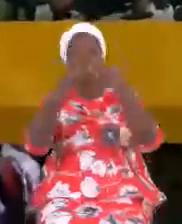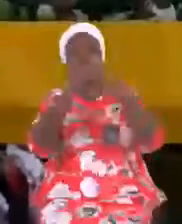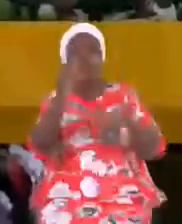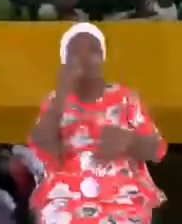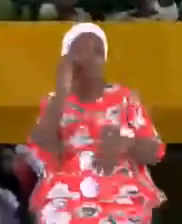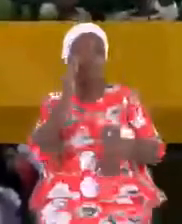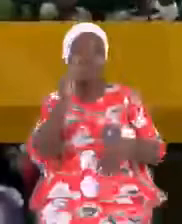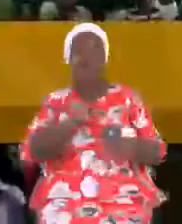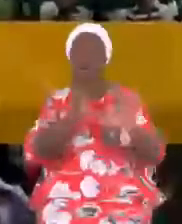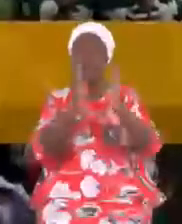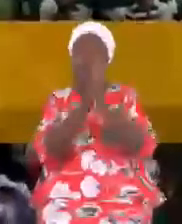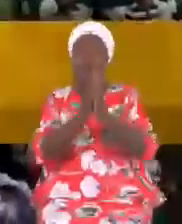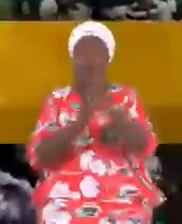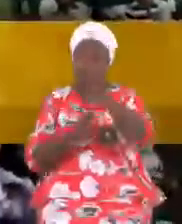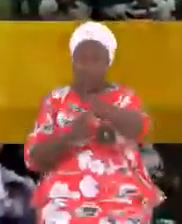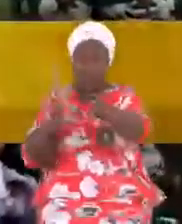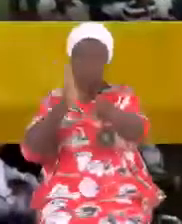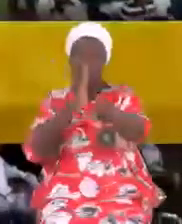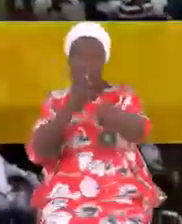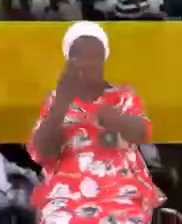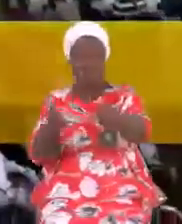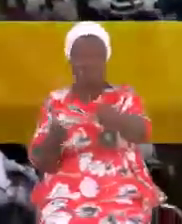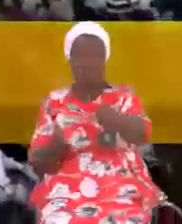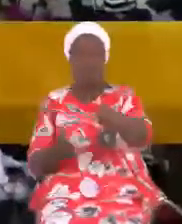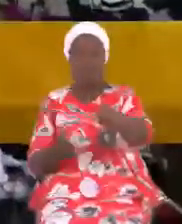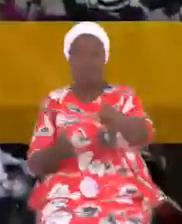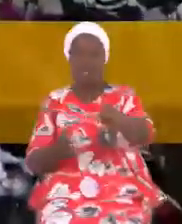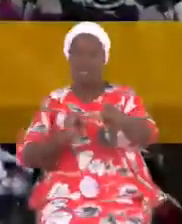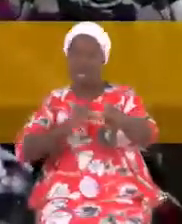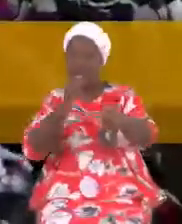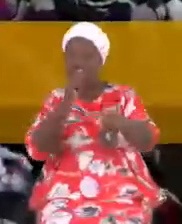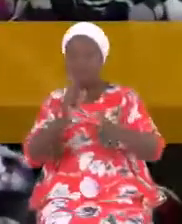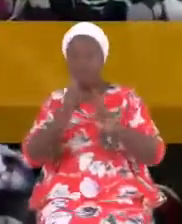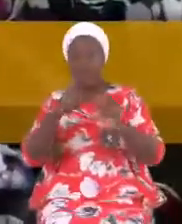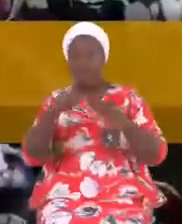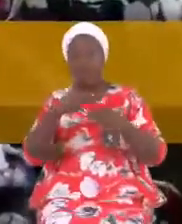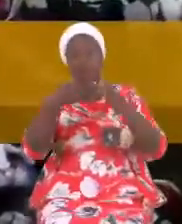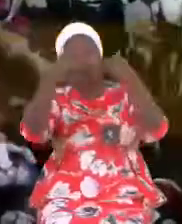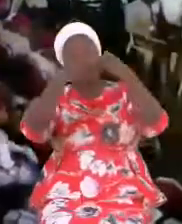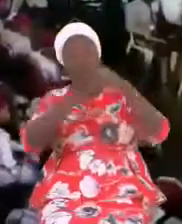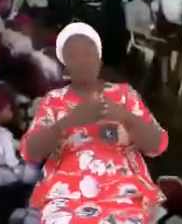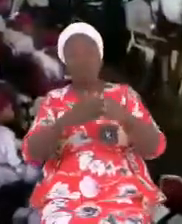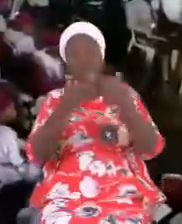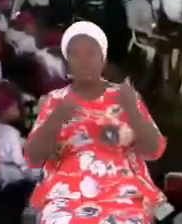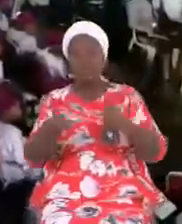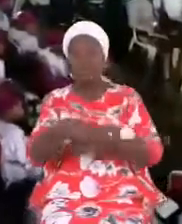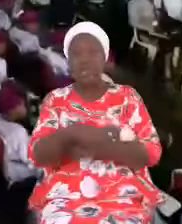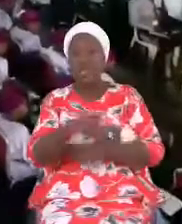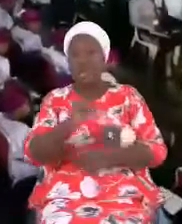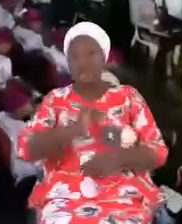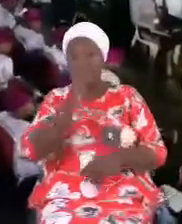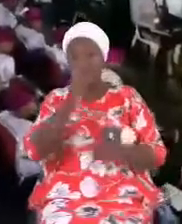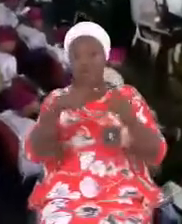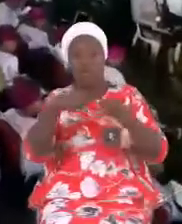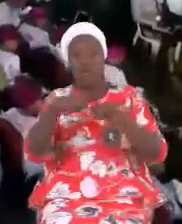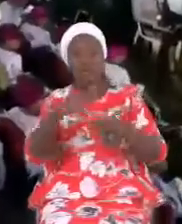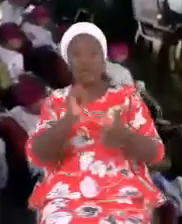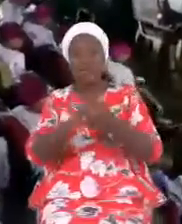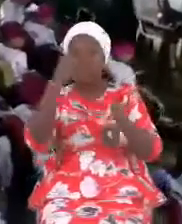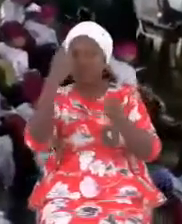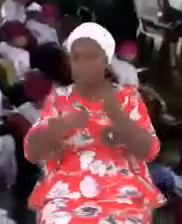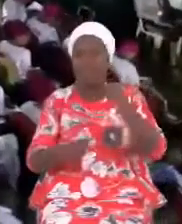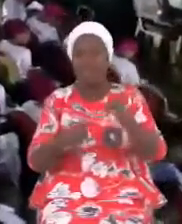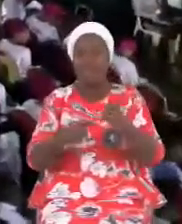be there. I'm talking about heaven today. I'm talking about that final abode